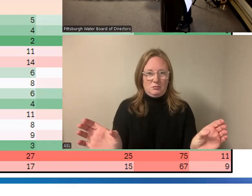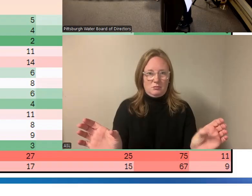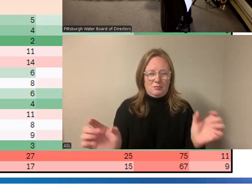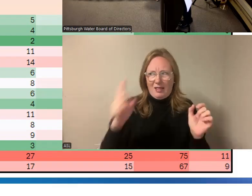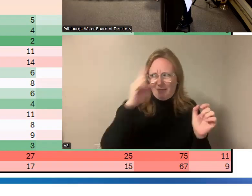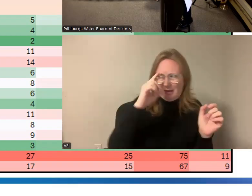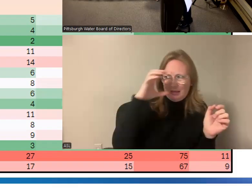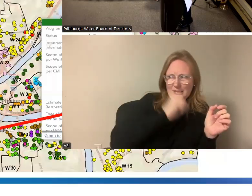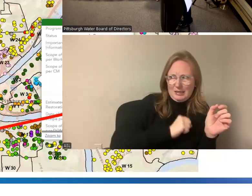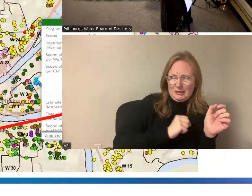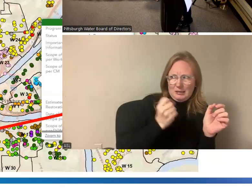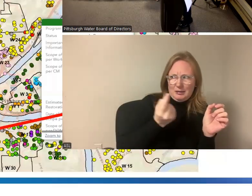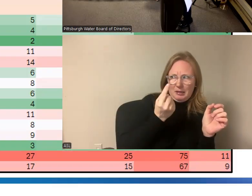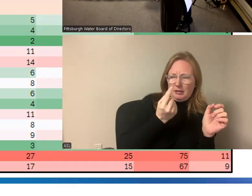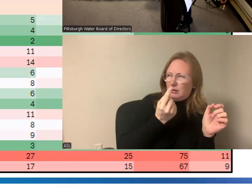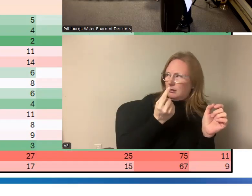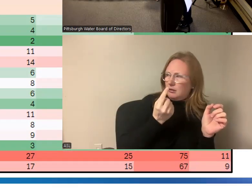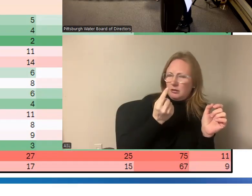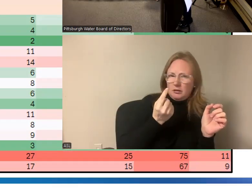one too many?